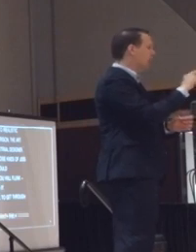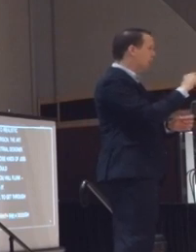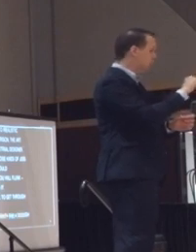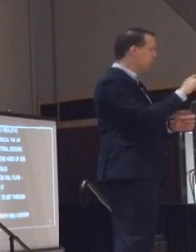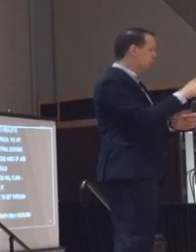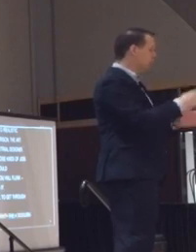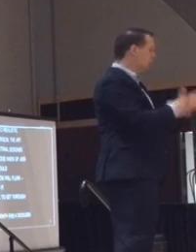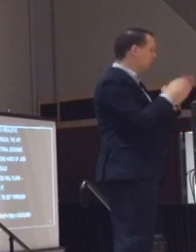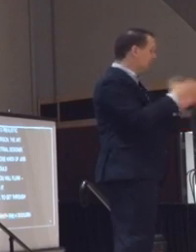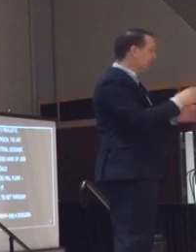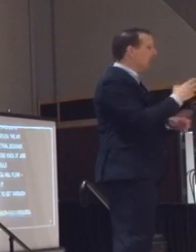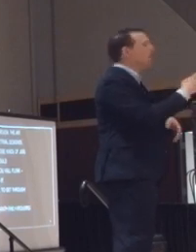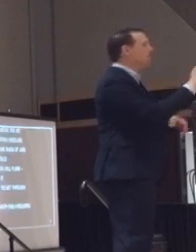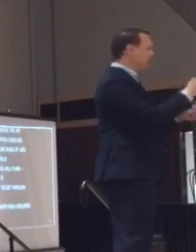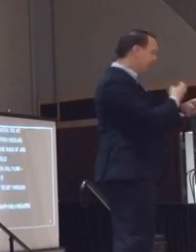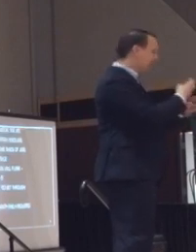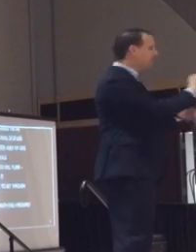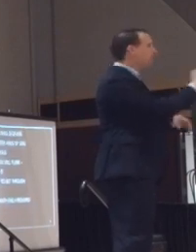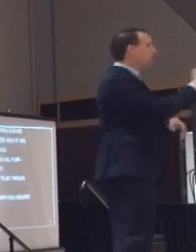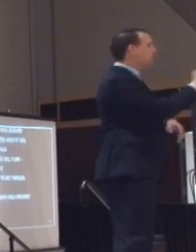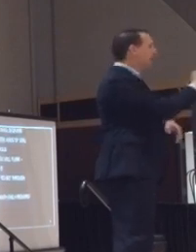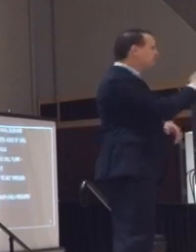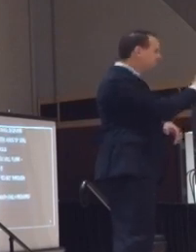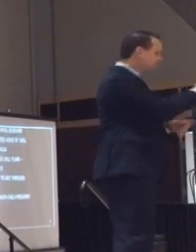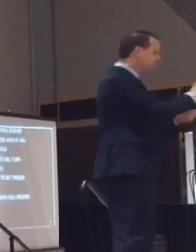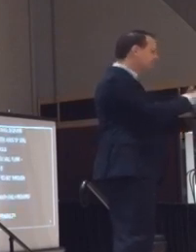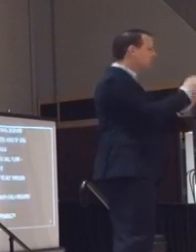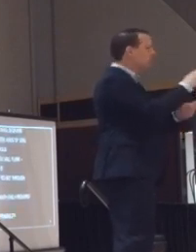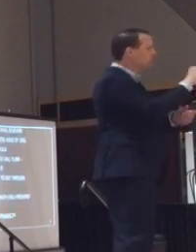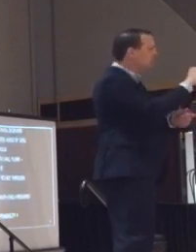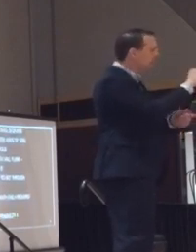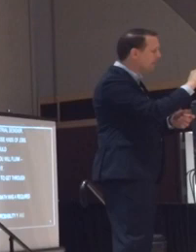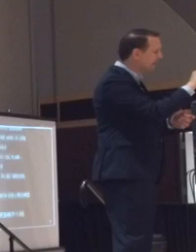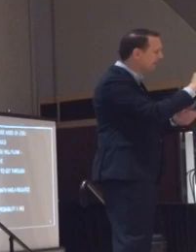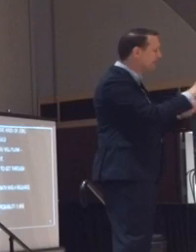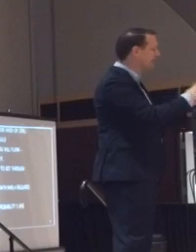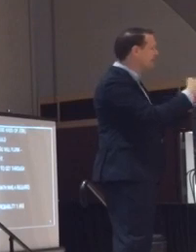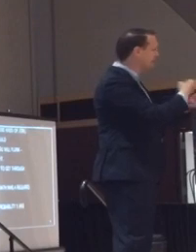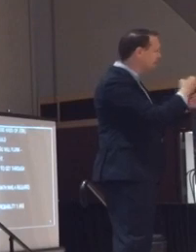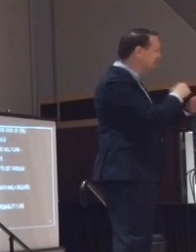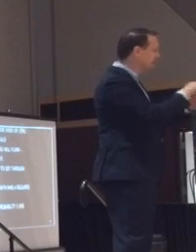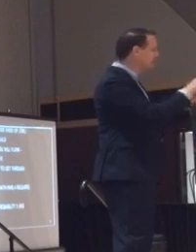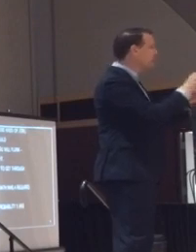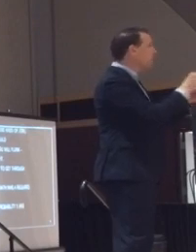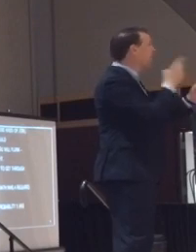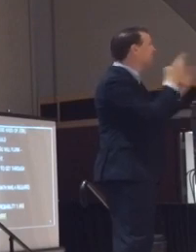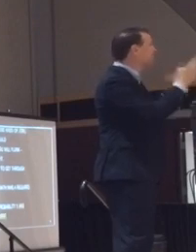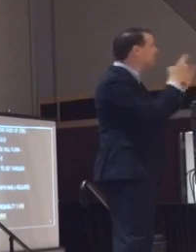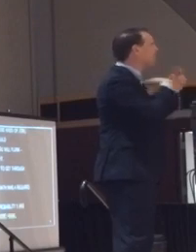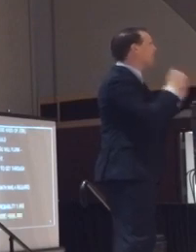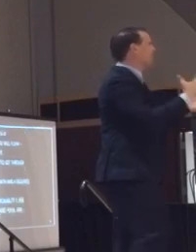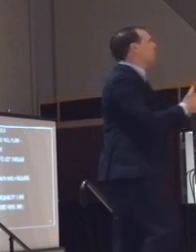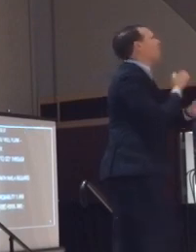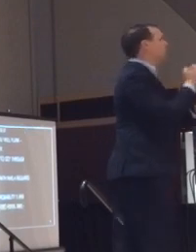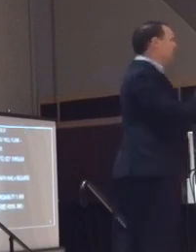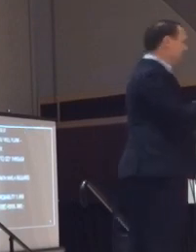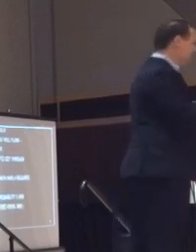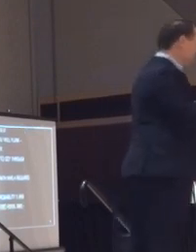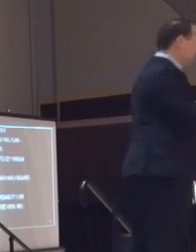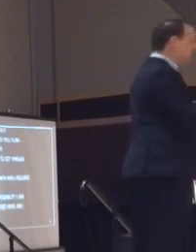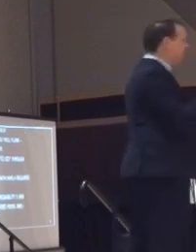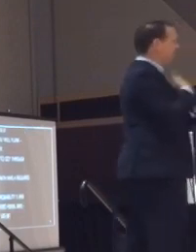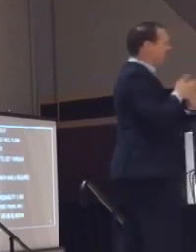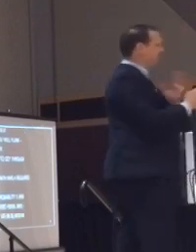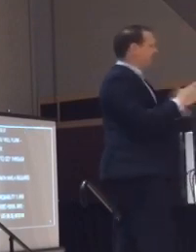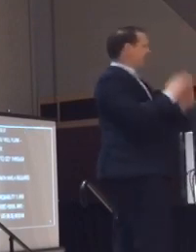Matrices, probability, and statistics. Bit more visual, and I could do it. But you're locking out your skill.